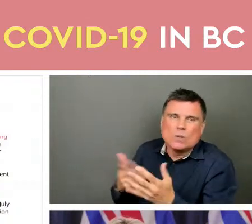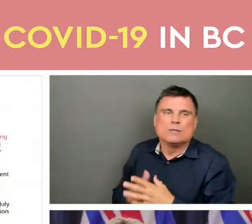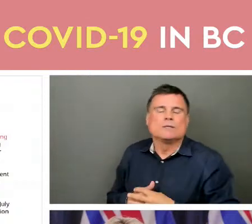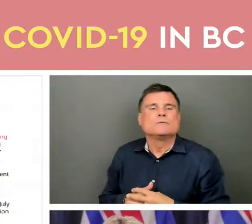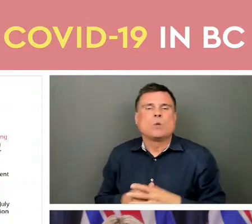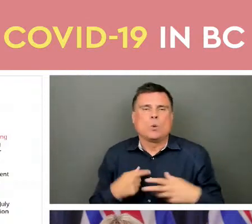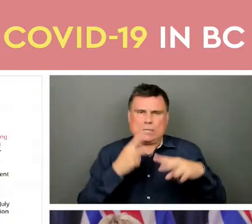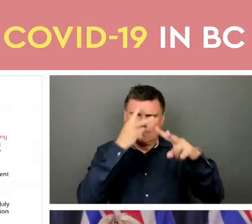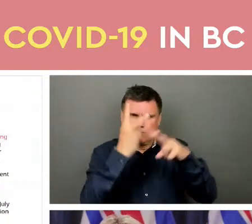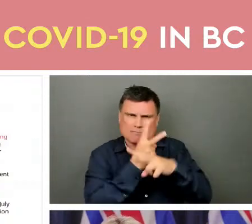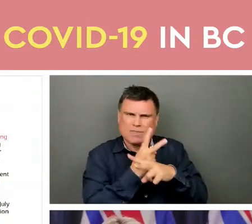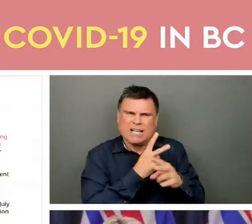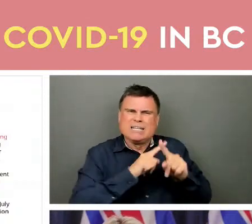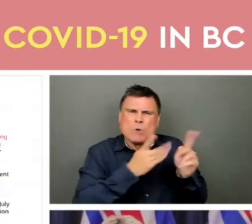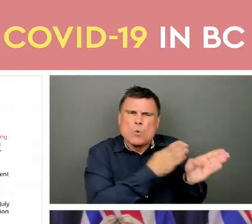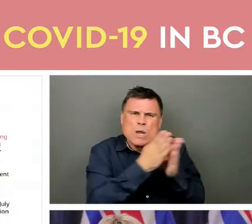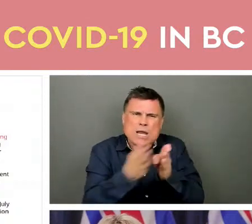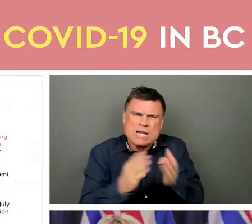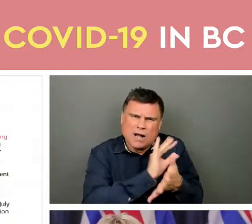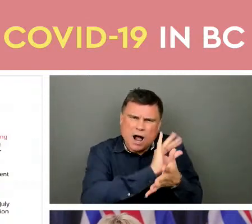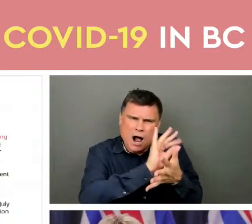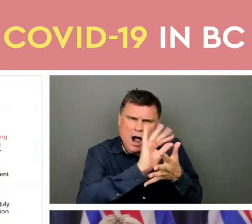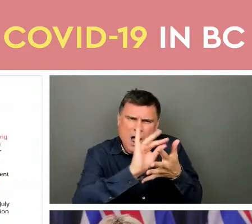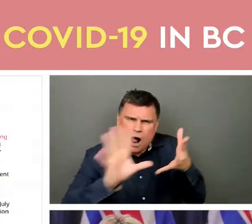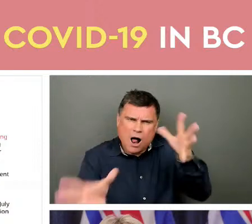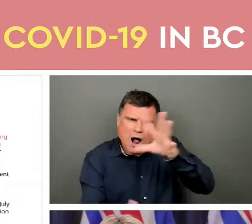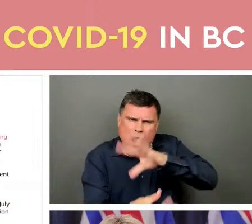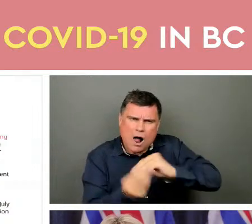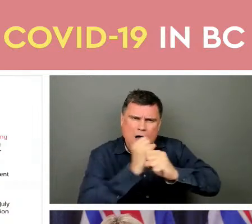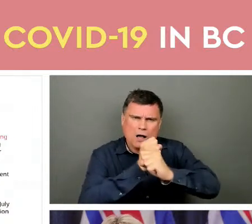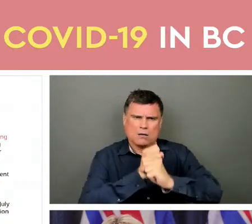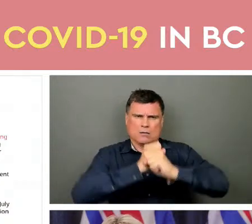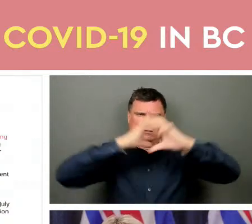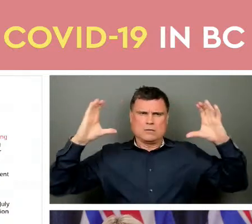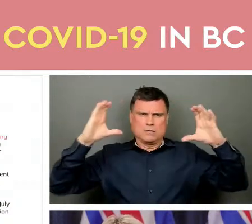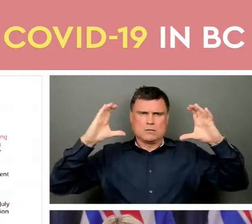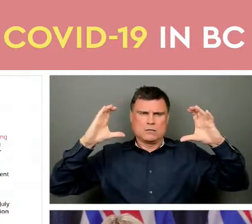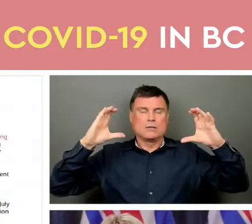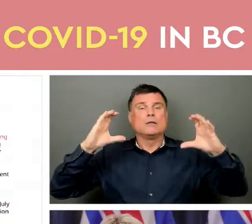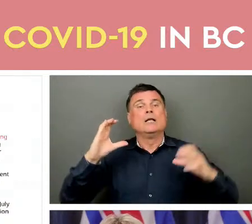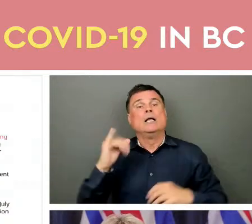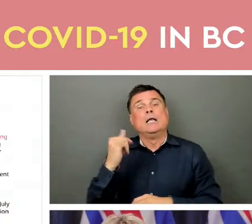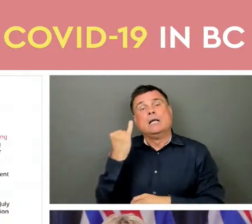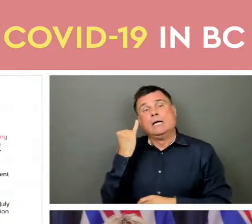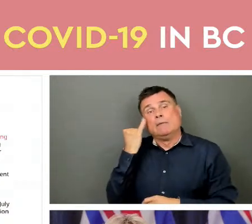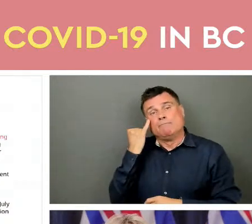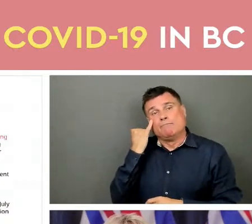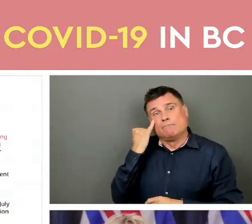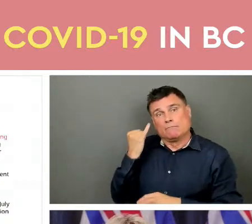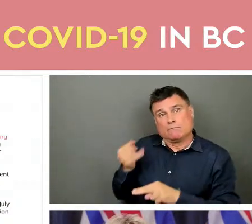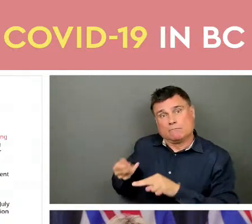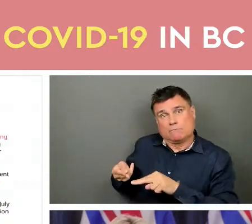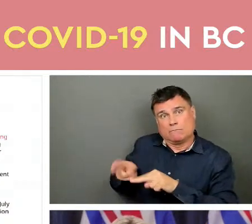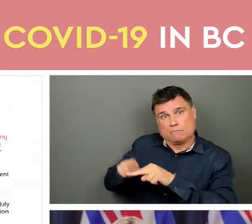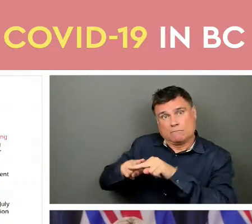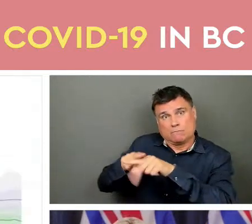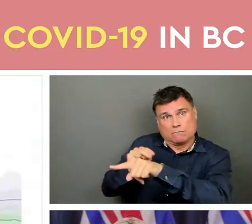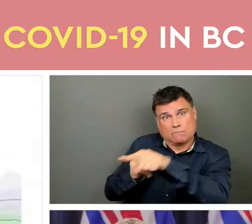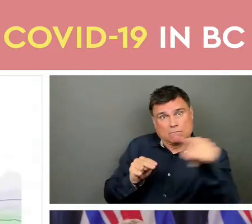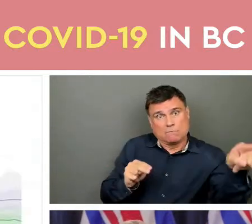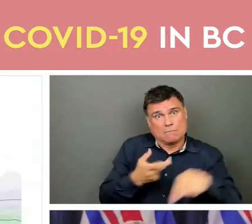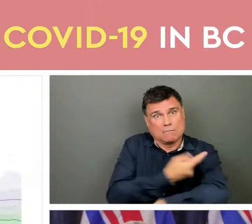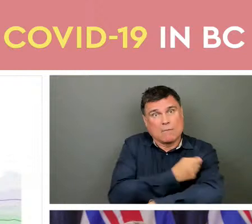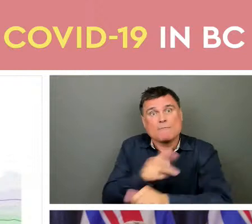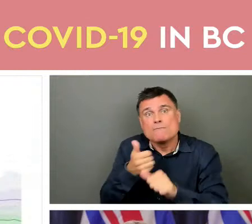a number of those things, as well as how a modest increase in immunization at different age groups can make a big